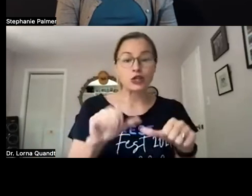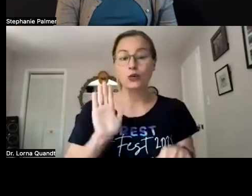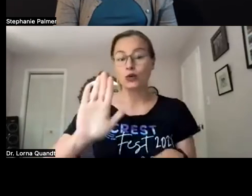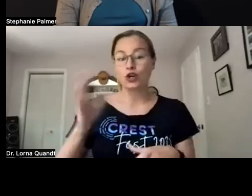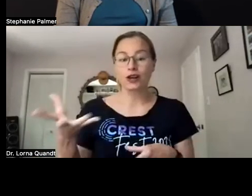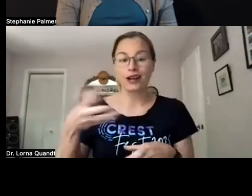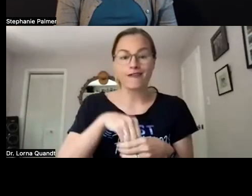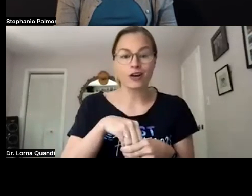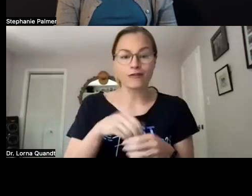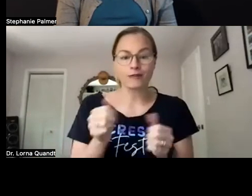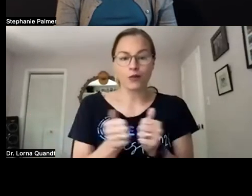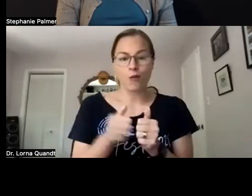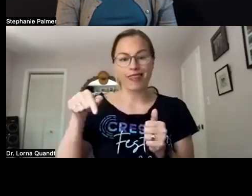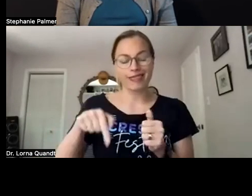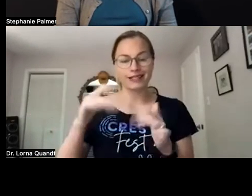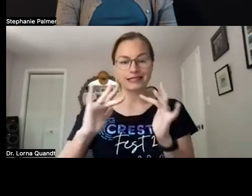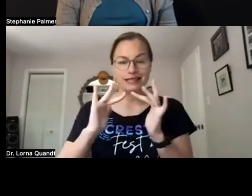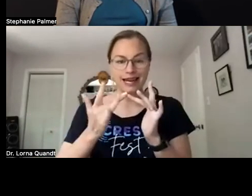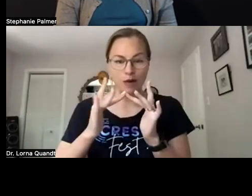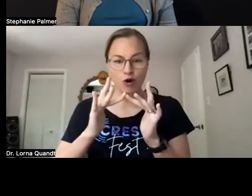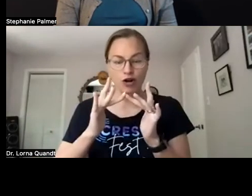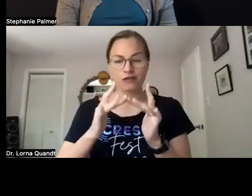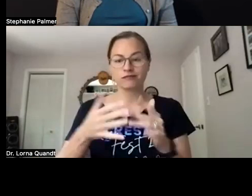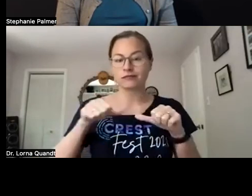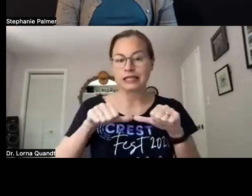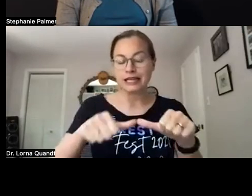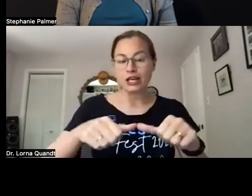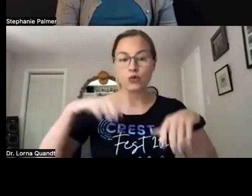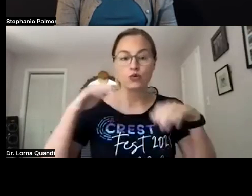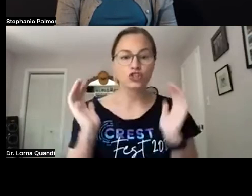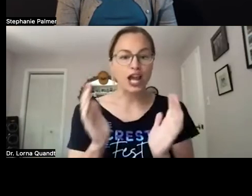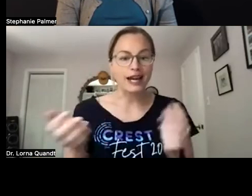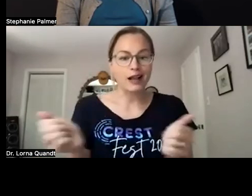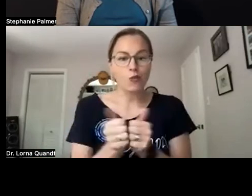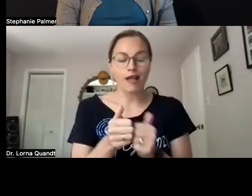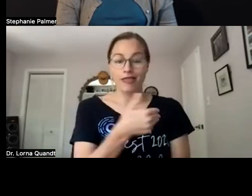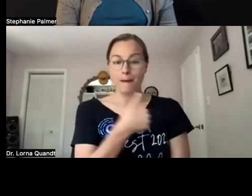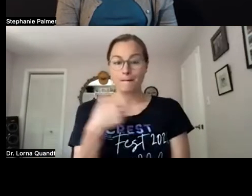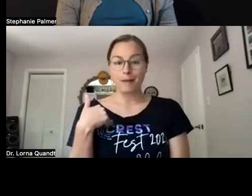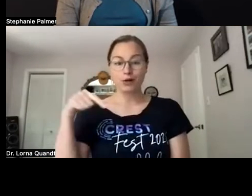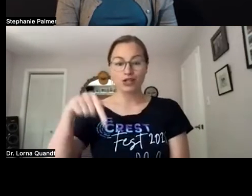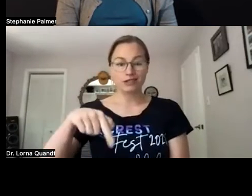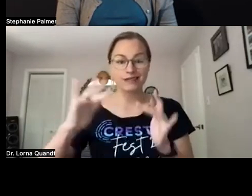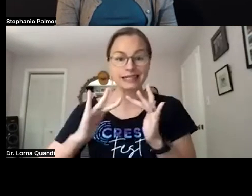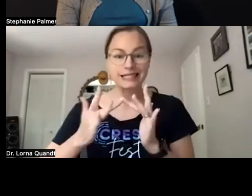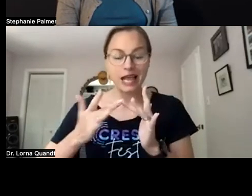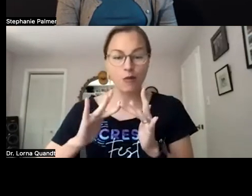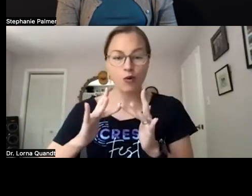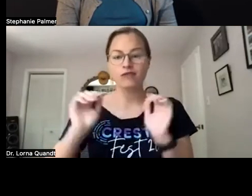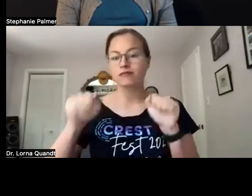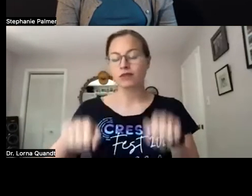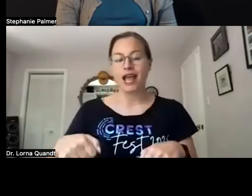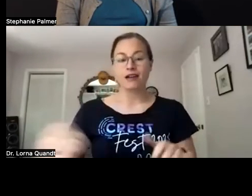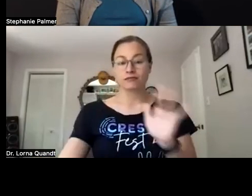there. And you can continue your involvement with this network and continue our chat